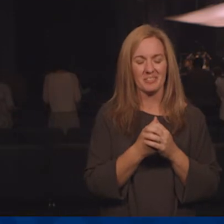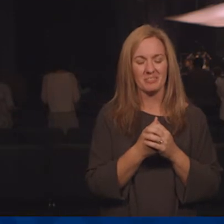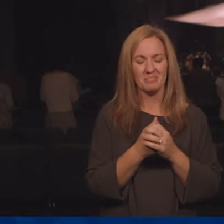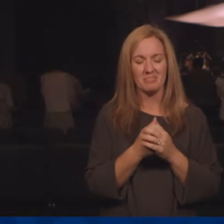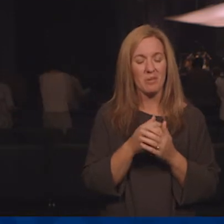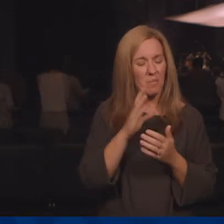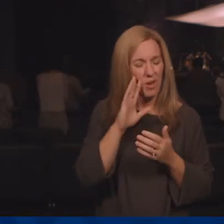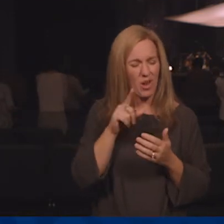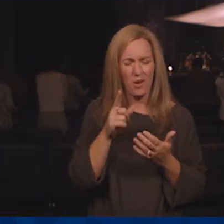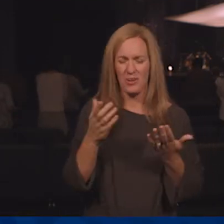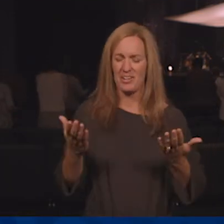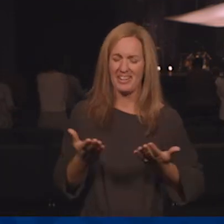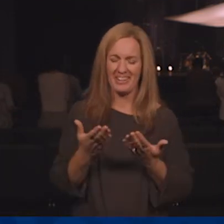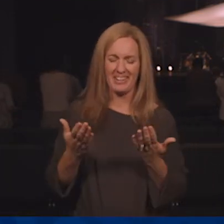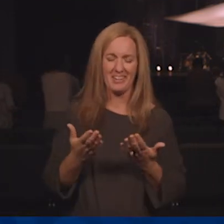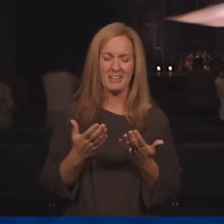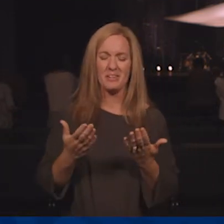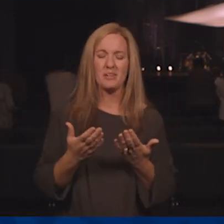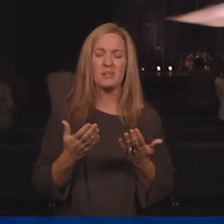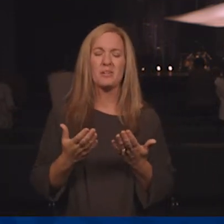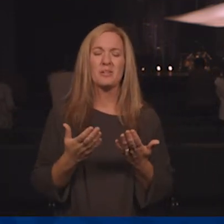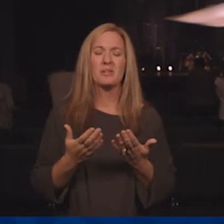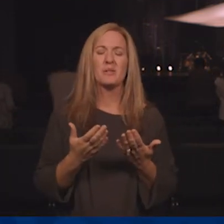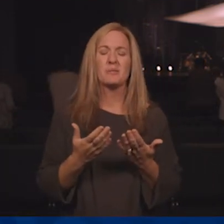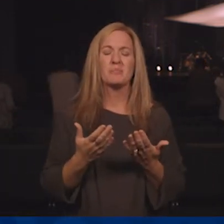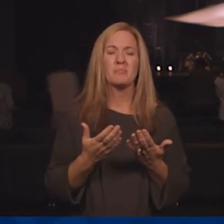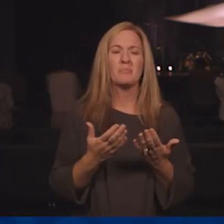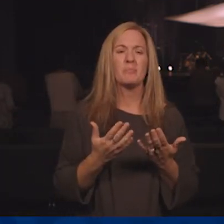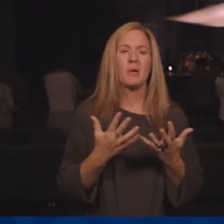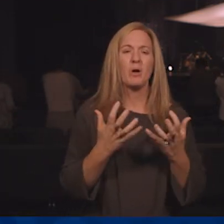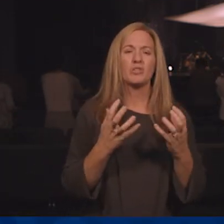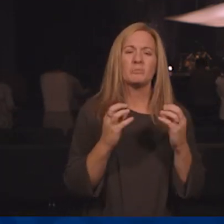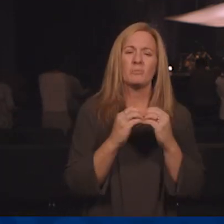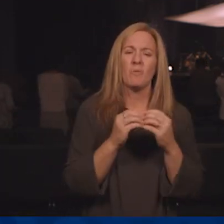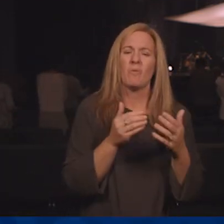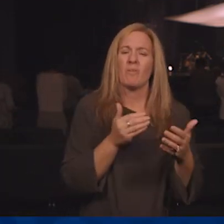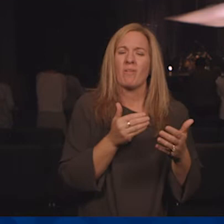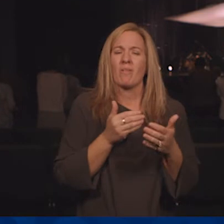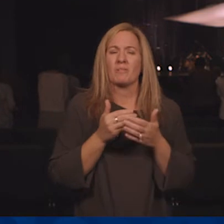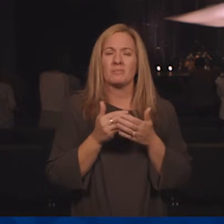We know you're here, but would you come nearer?